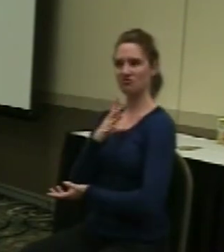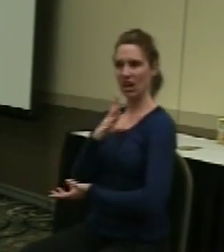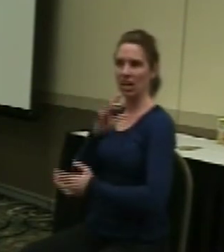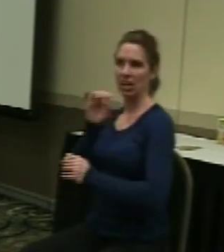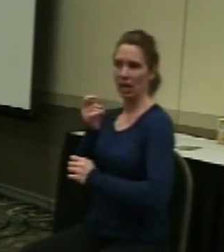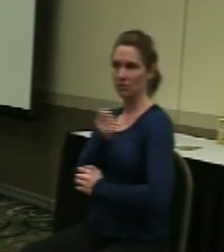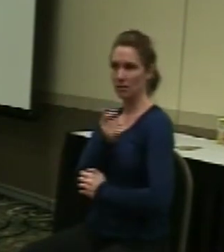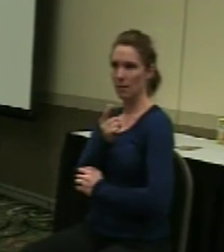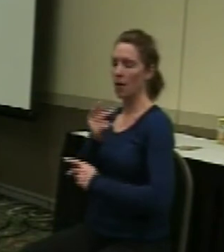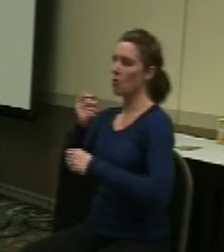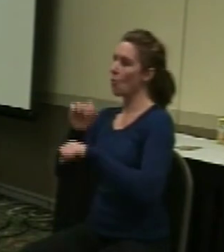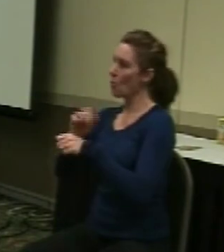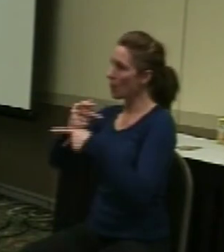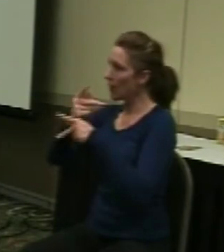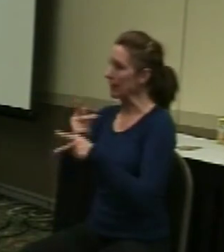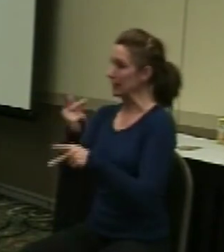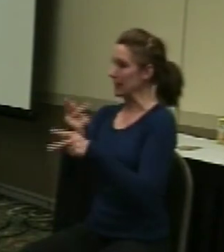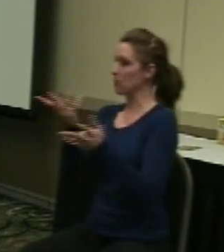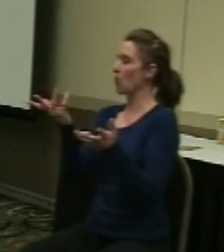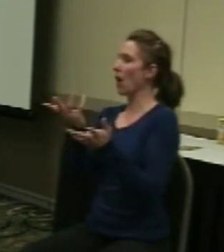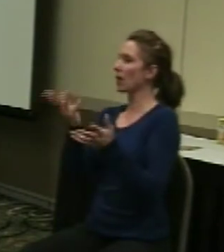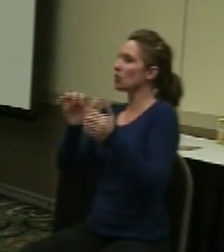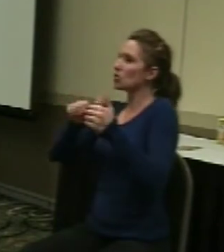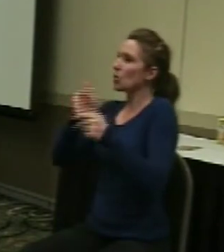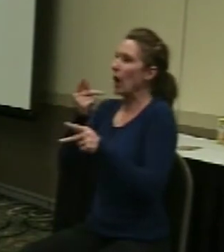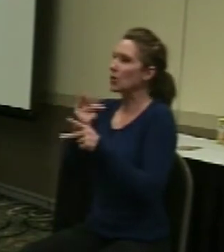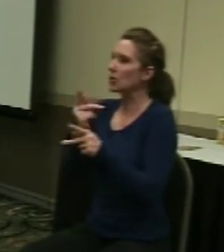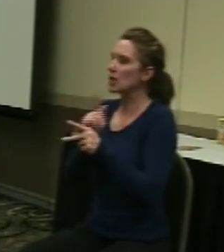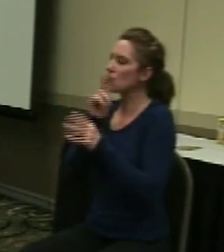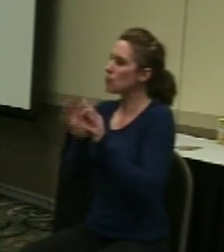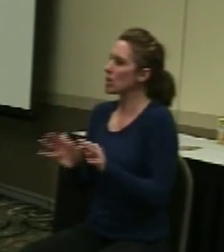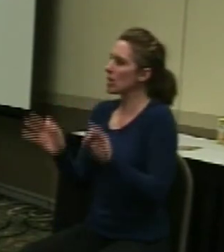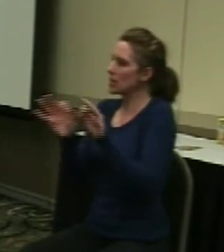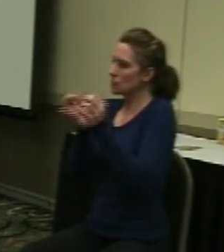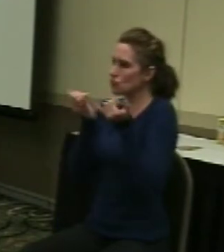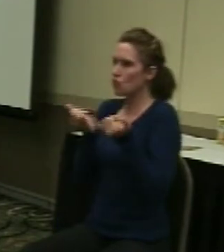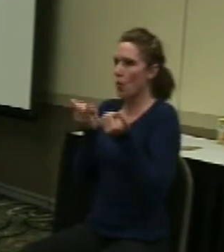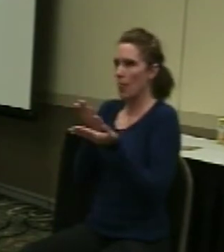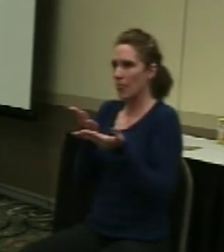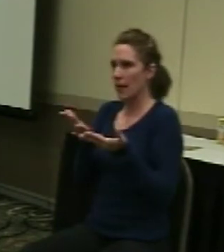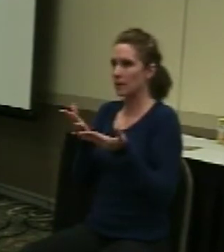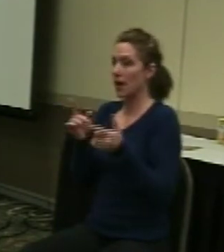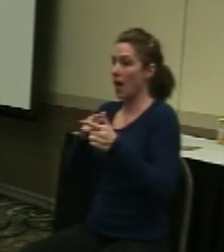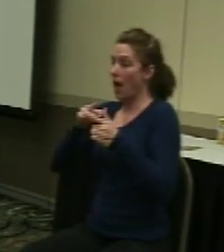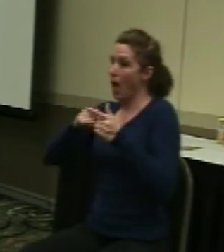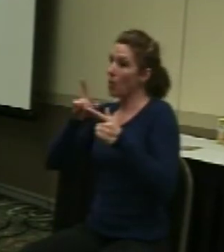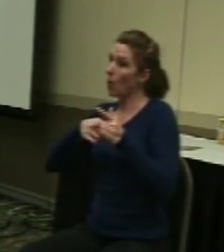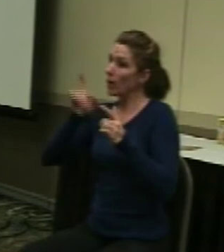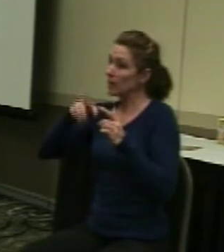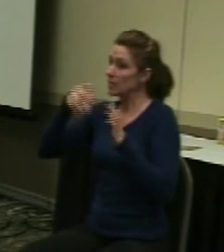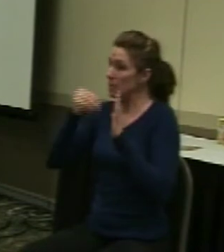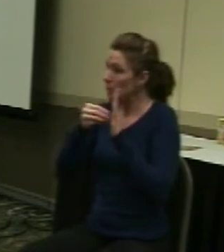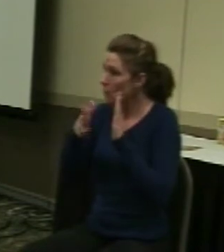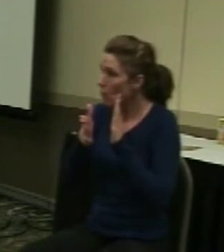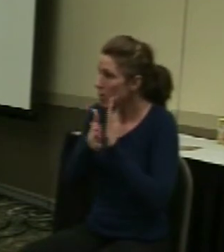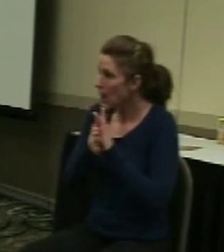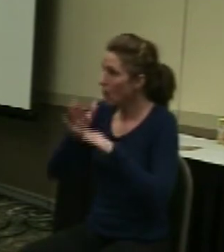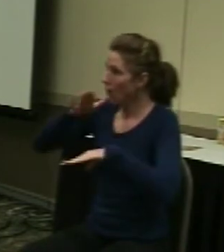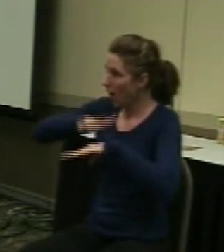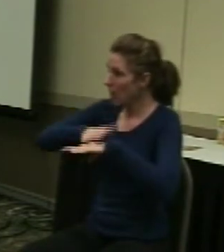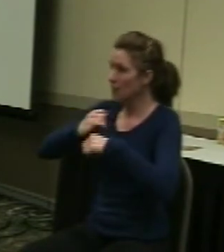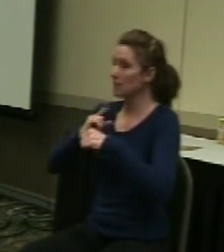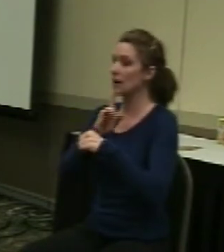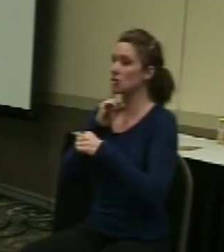are you going to keep? So how do you keep really relevant things? And then how do you what needs to be written down on them to make